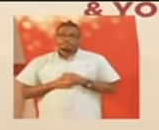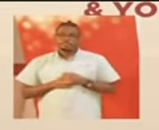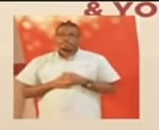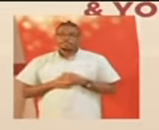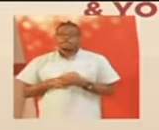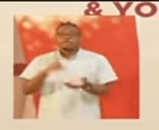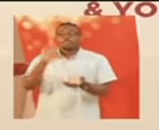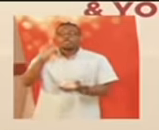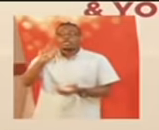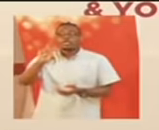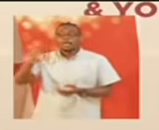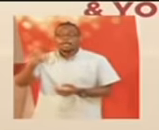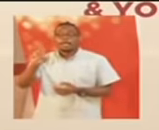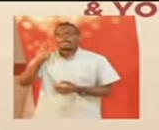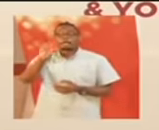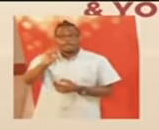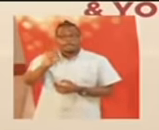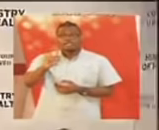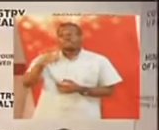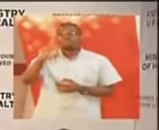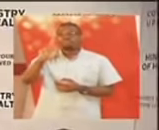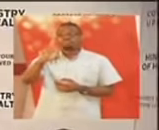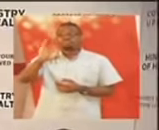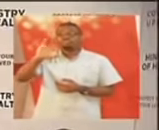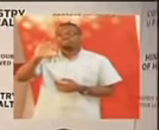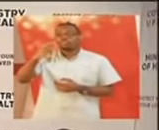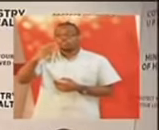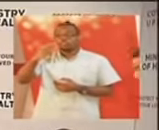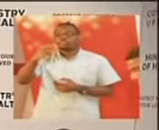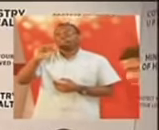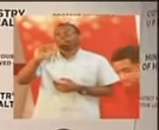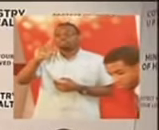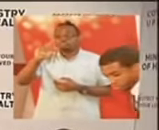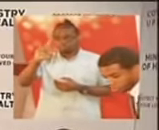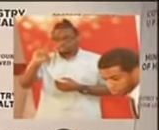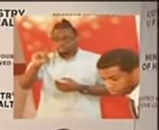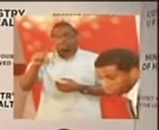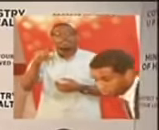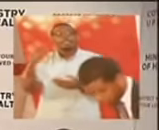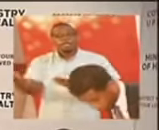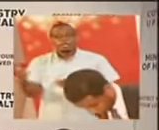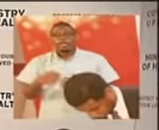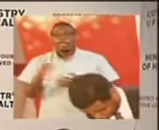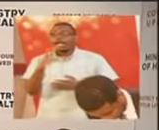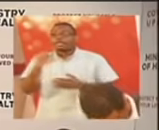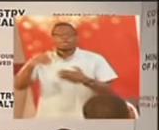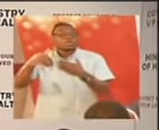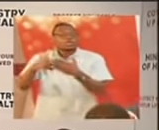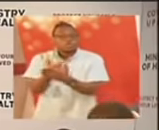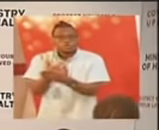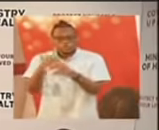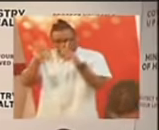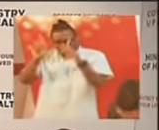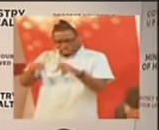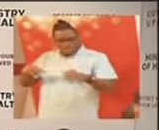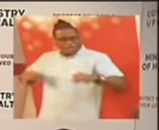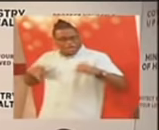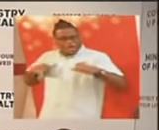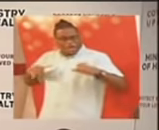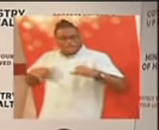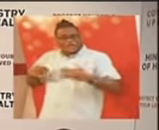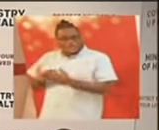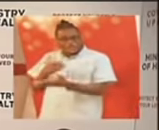Miriam Abdul-Richards, Principal Medical Officer of Health Institutions, and a new face to the conference, a young medical